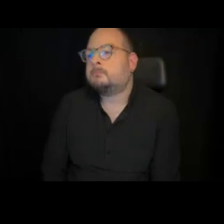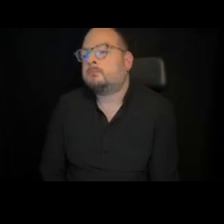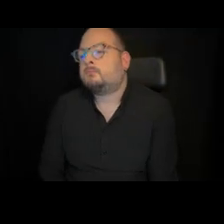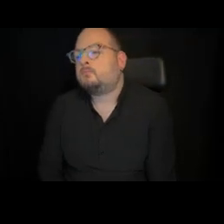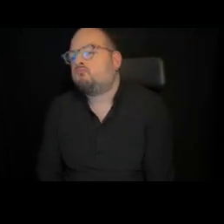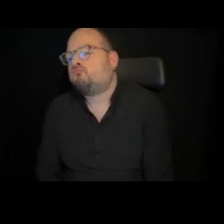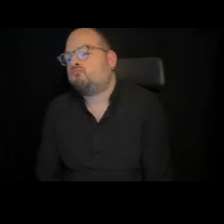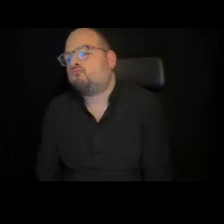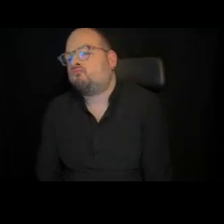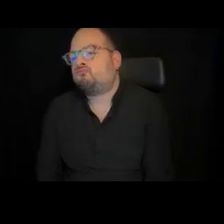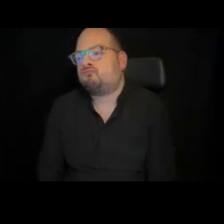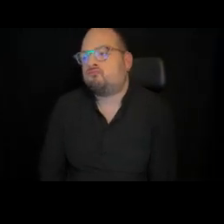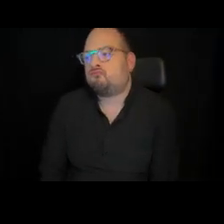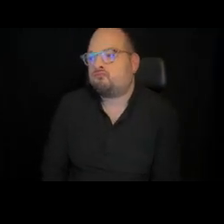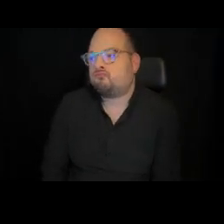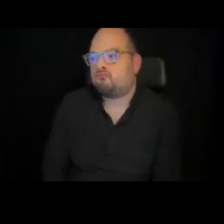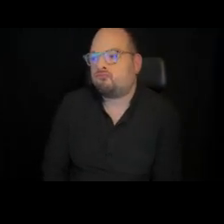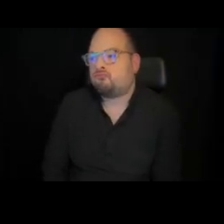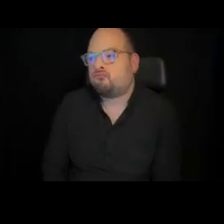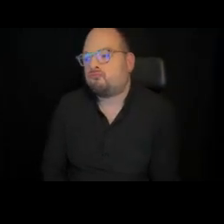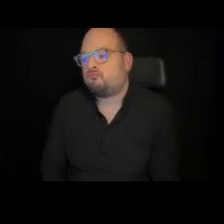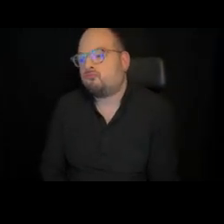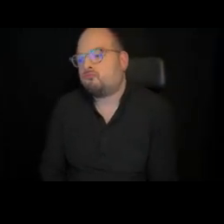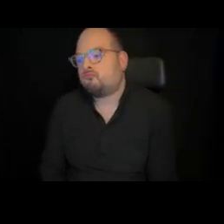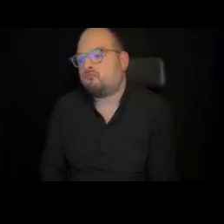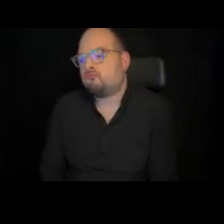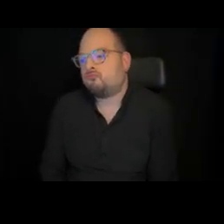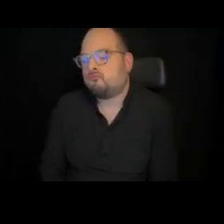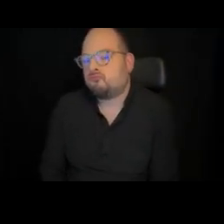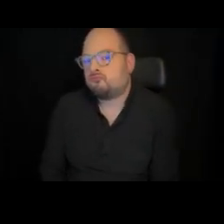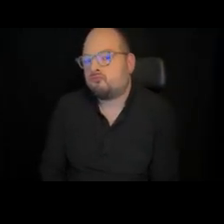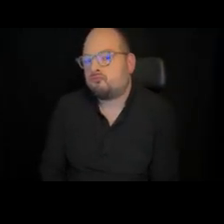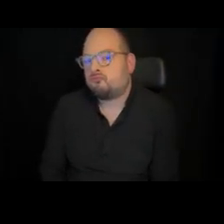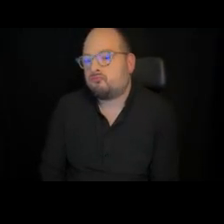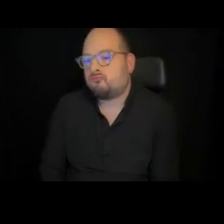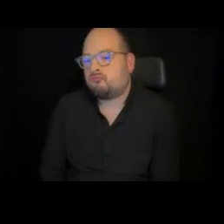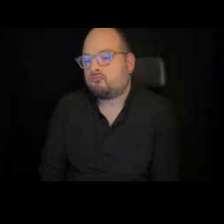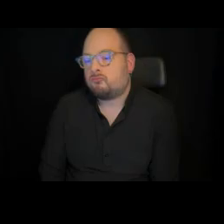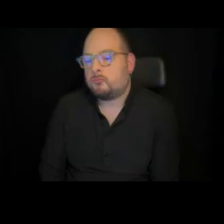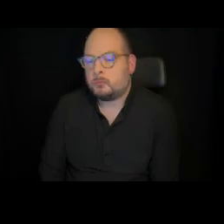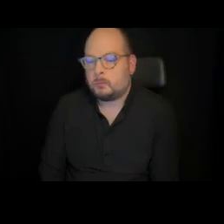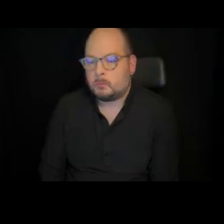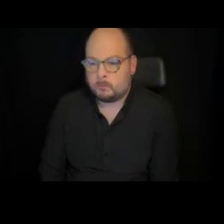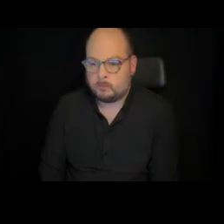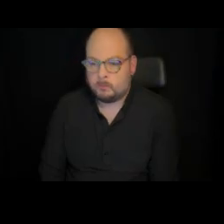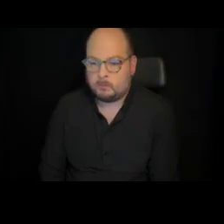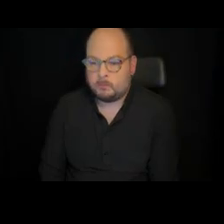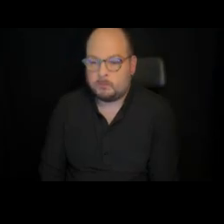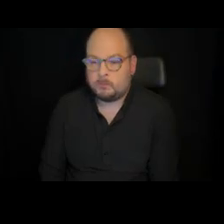sink, range, or cooktop. Is that true or is that false?